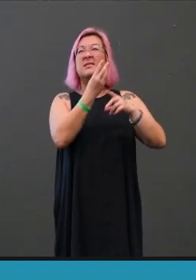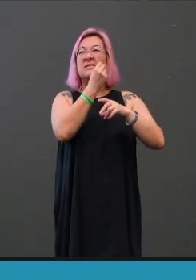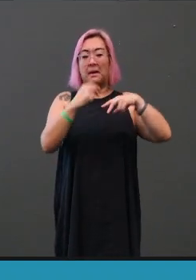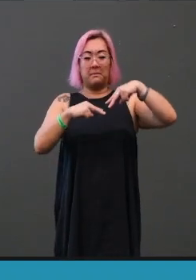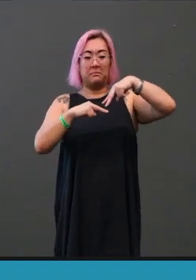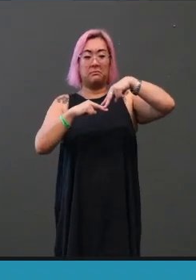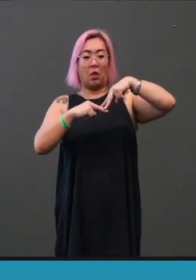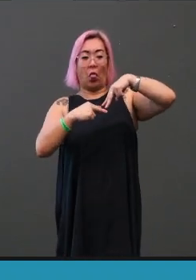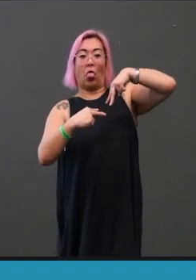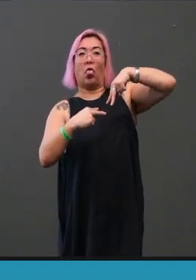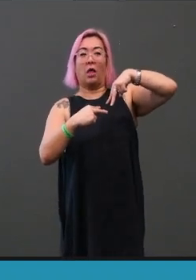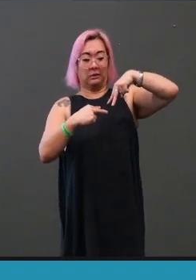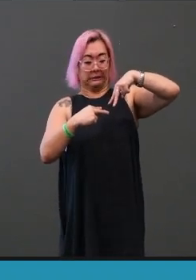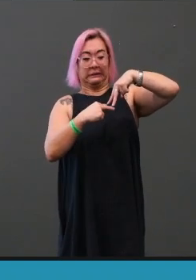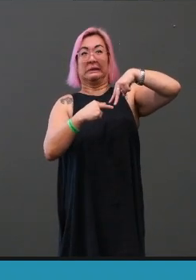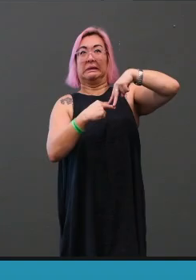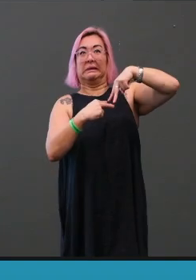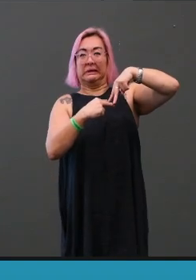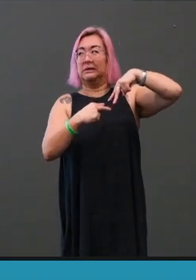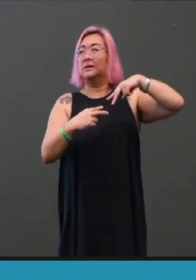connect to the reflection properly.